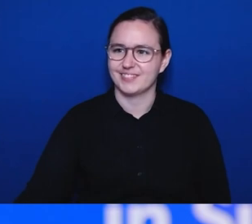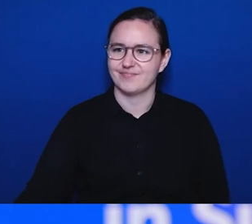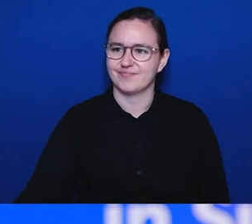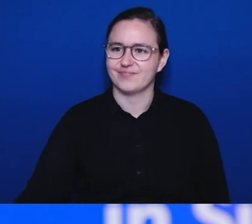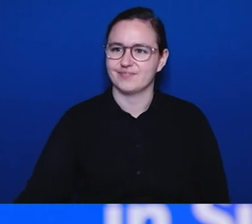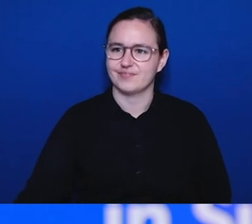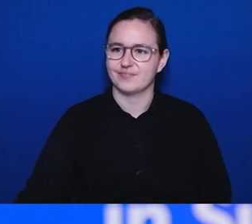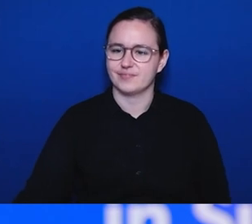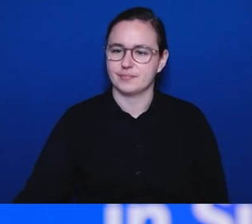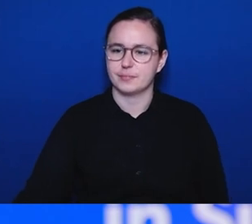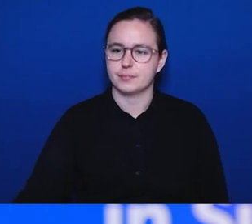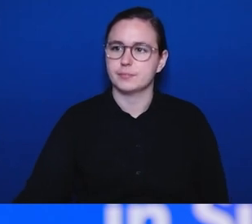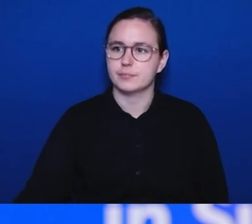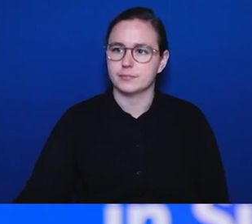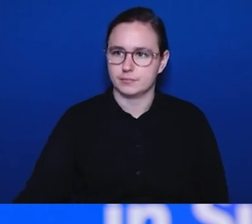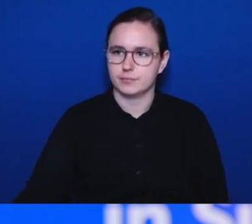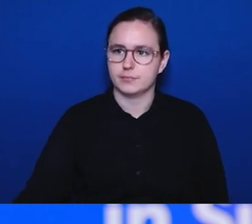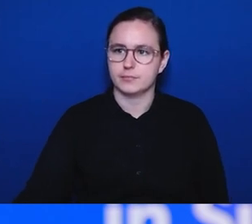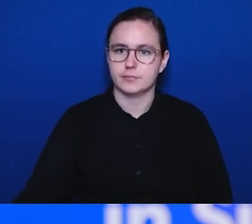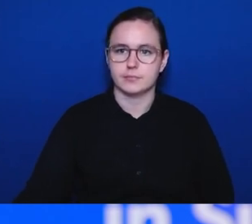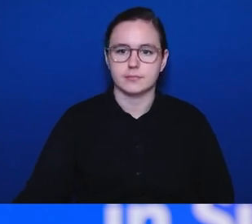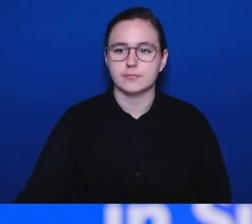to all of us. Thank you.